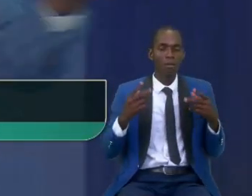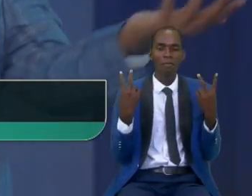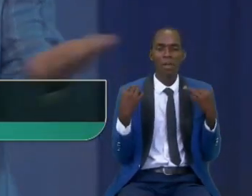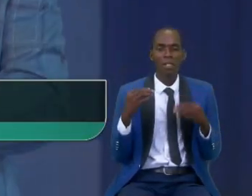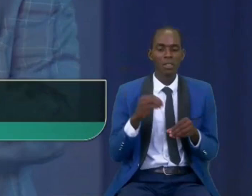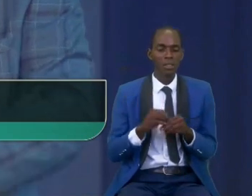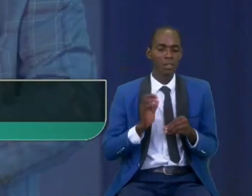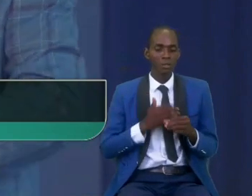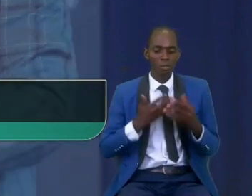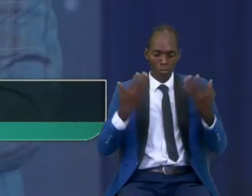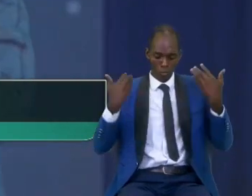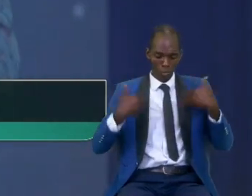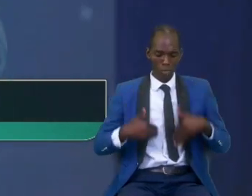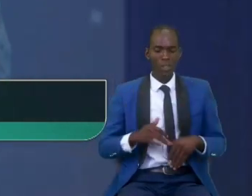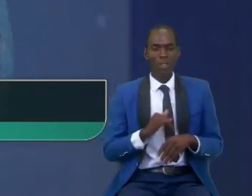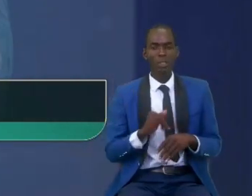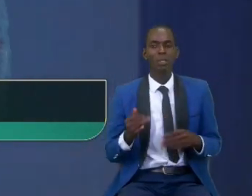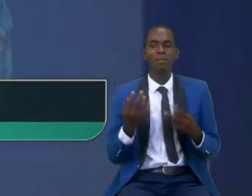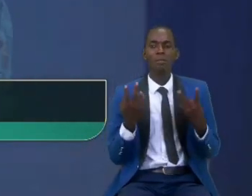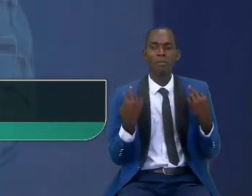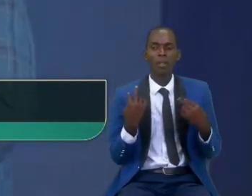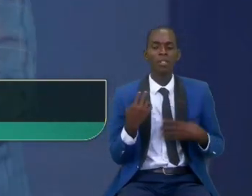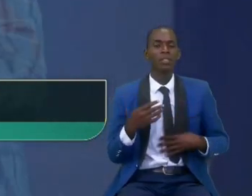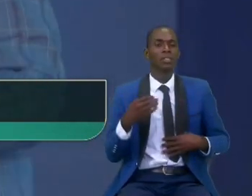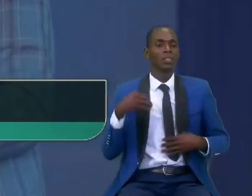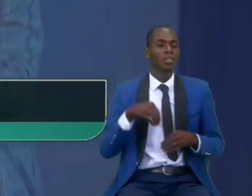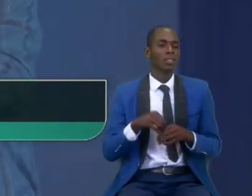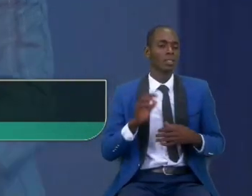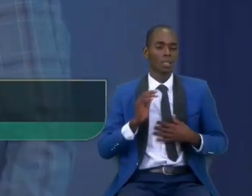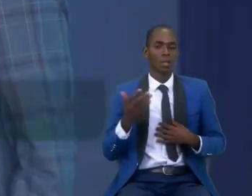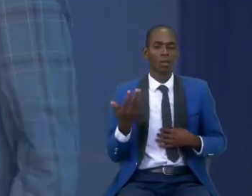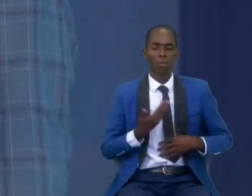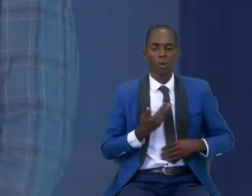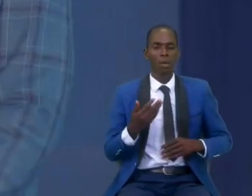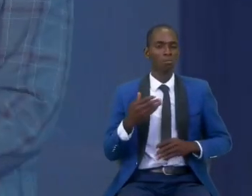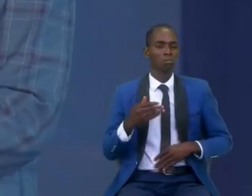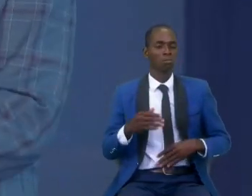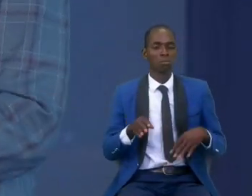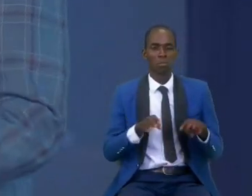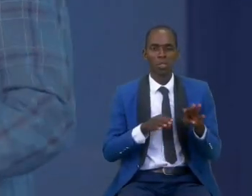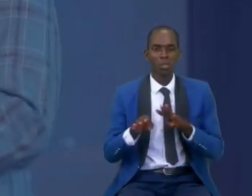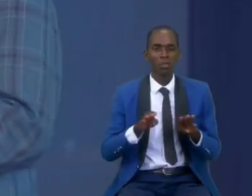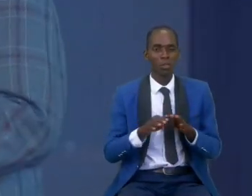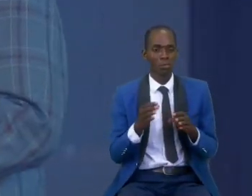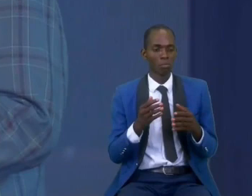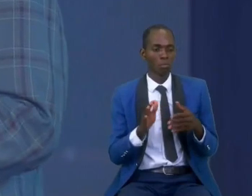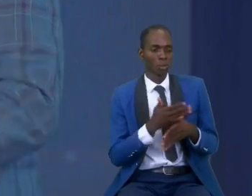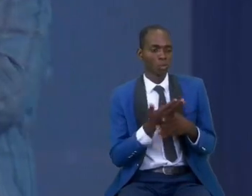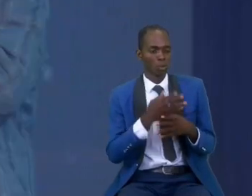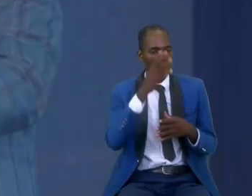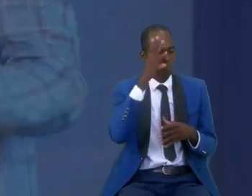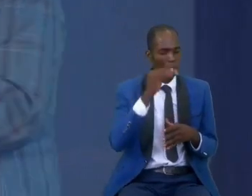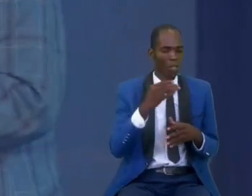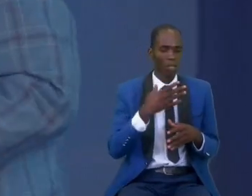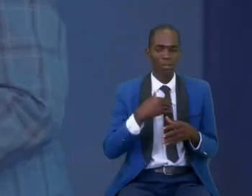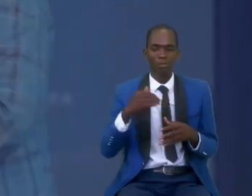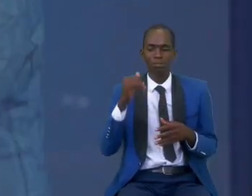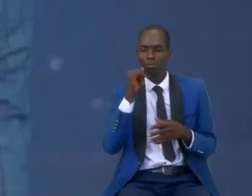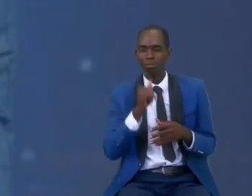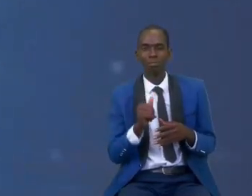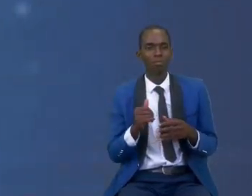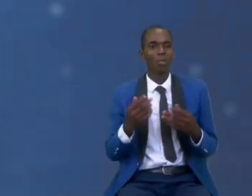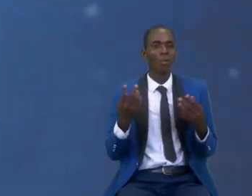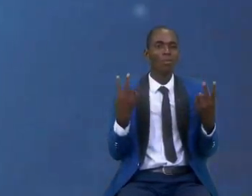our interaction, especially boys and girls, men and women, vanities, and vanity of vanities, all is